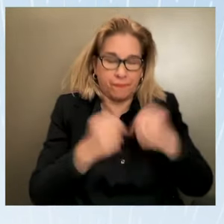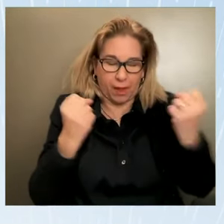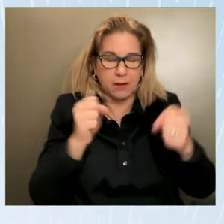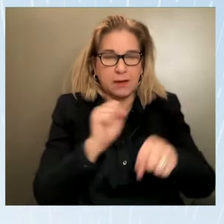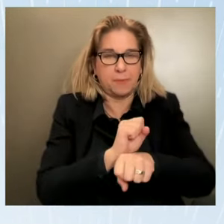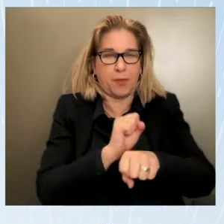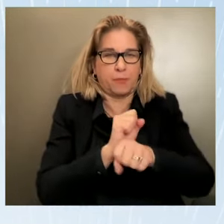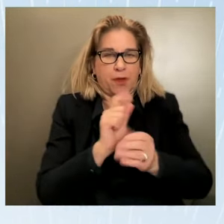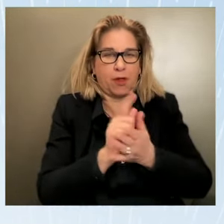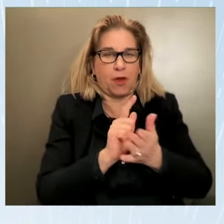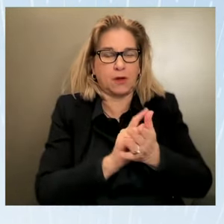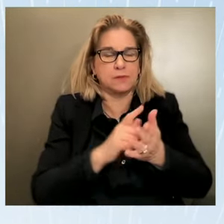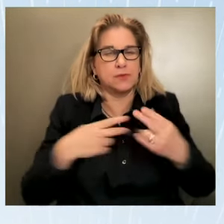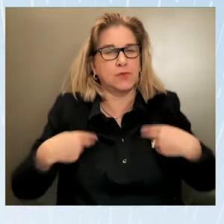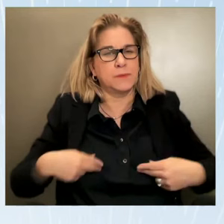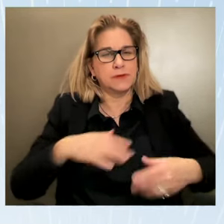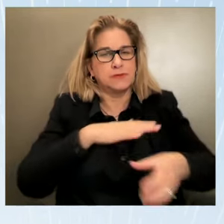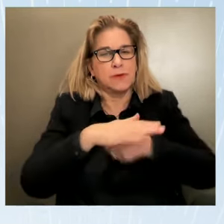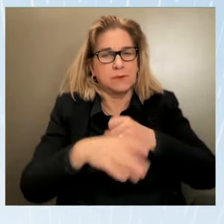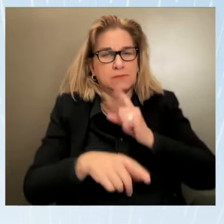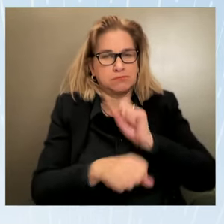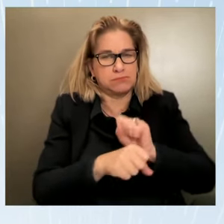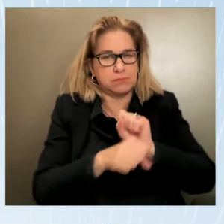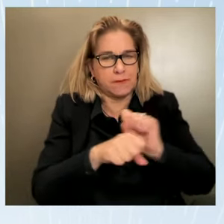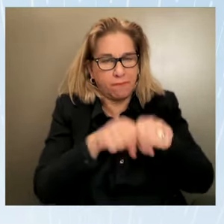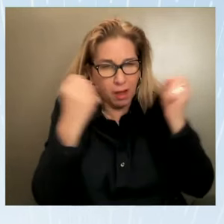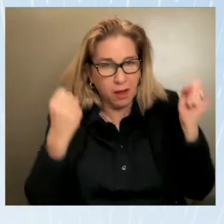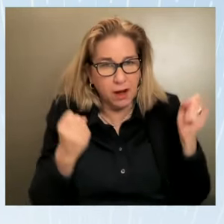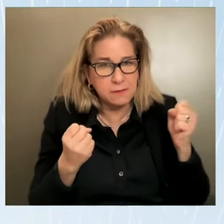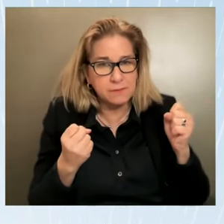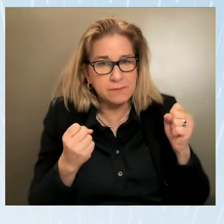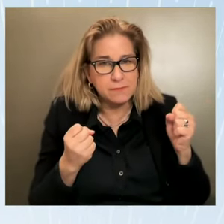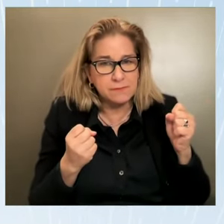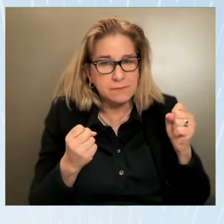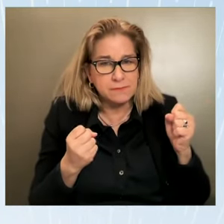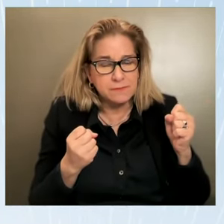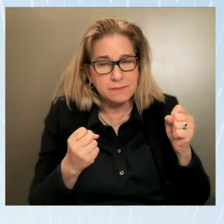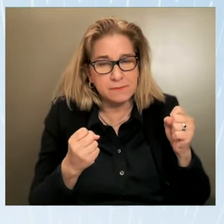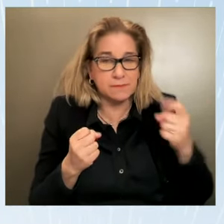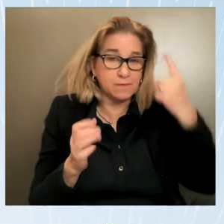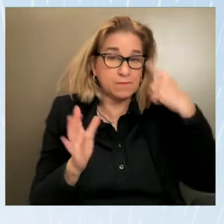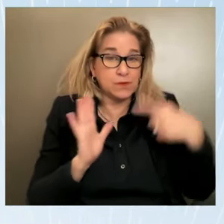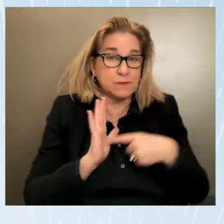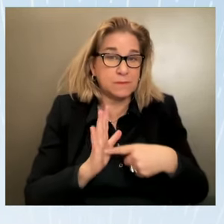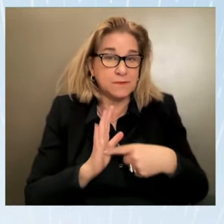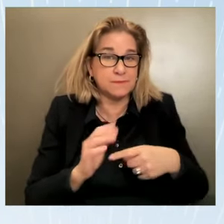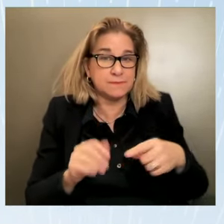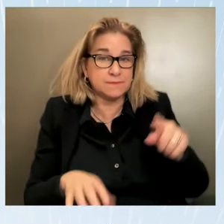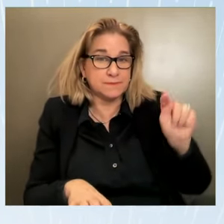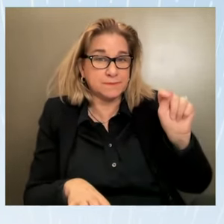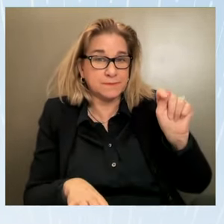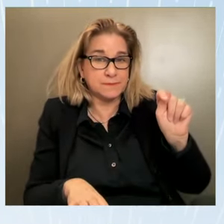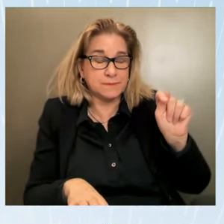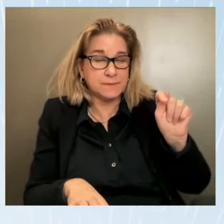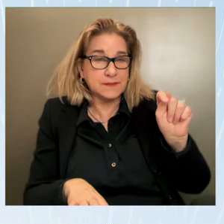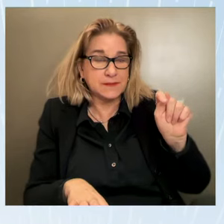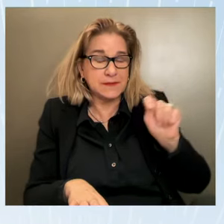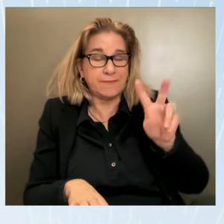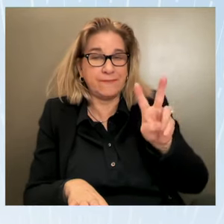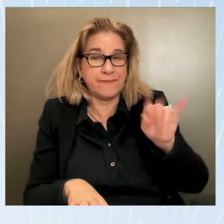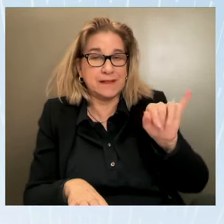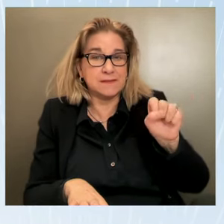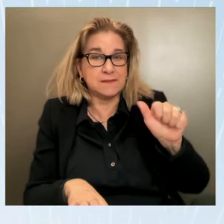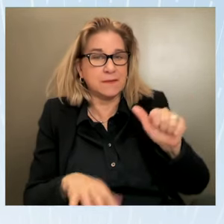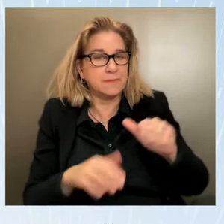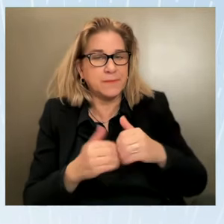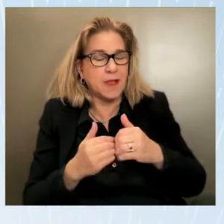is necessary to protect survivors. So thank you for the opportunity to share EEOC's ongoing efforts in this